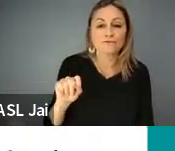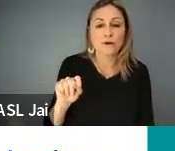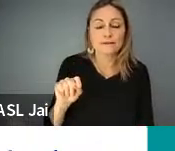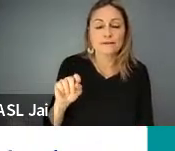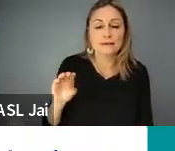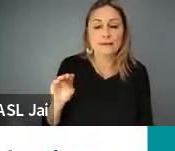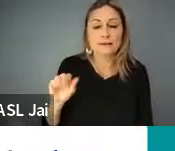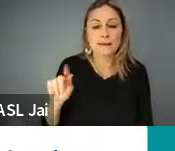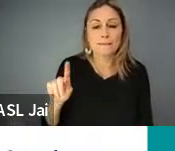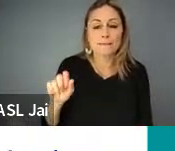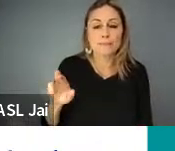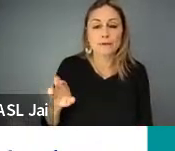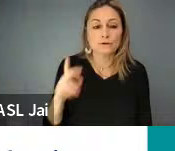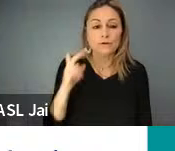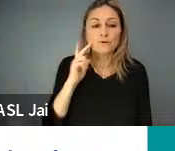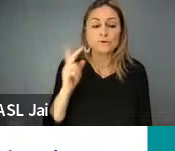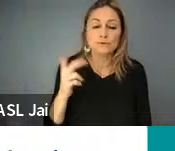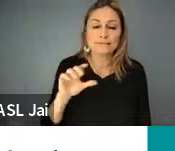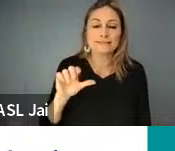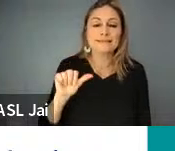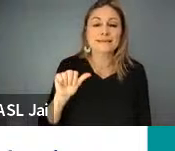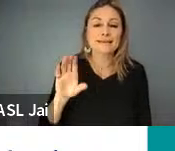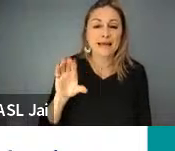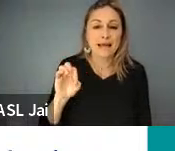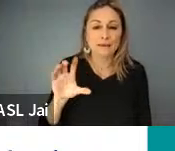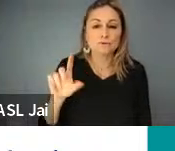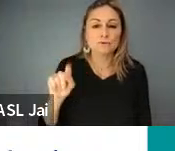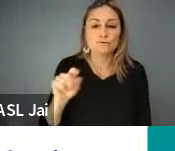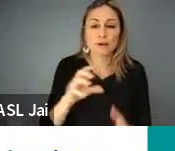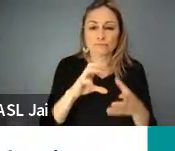see kind of an abstract of what the program is,